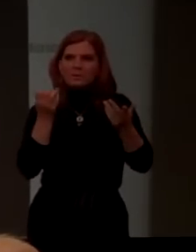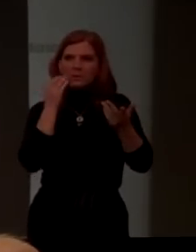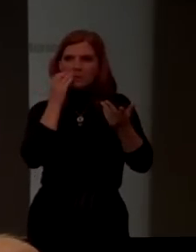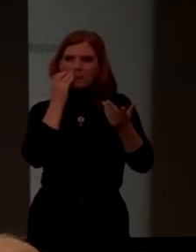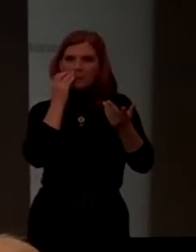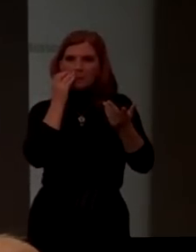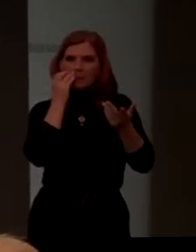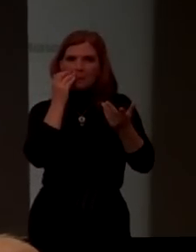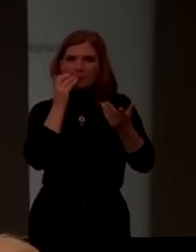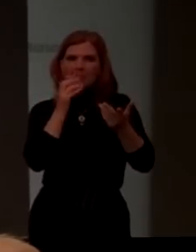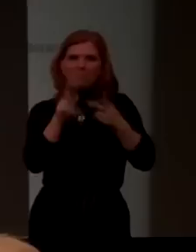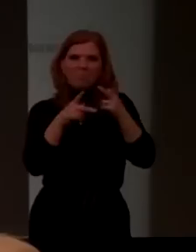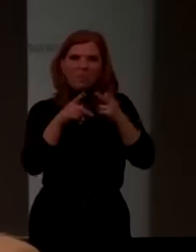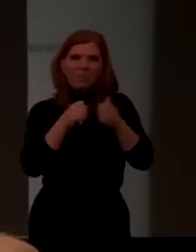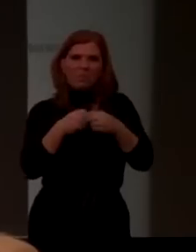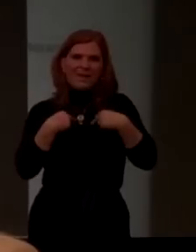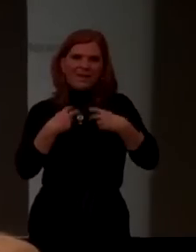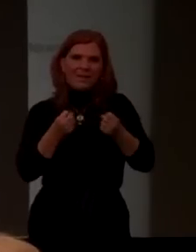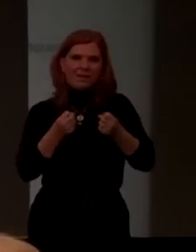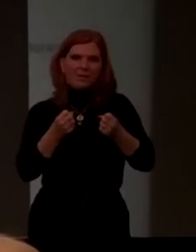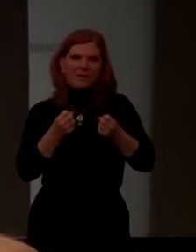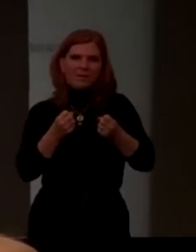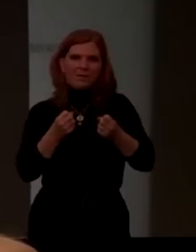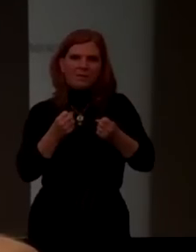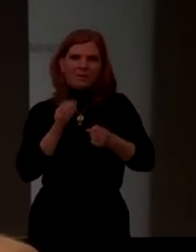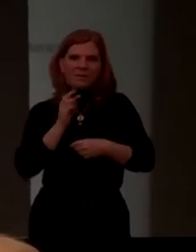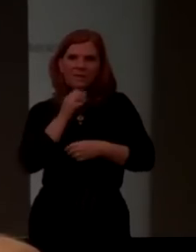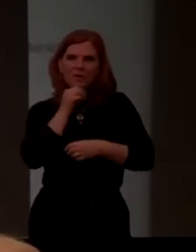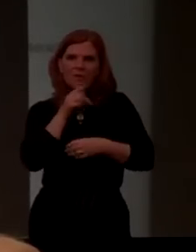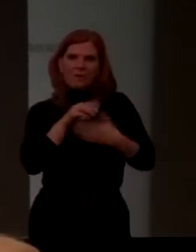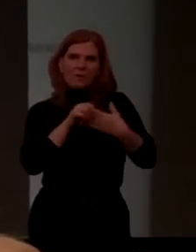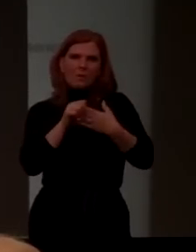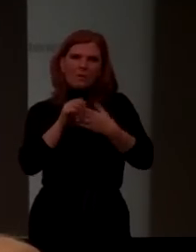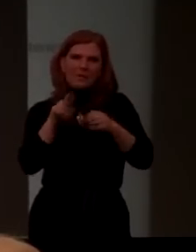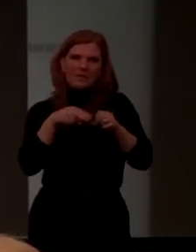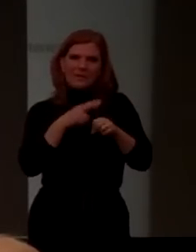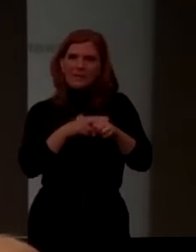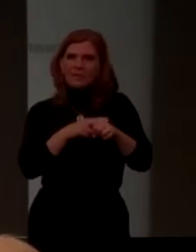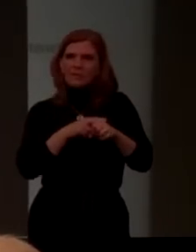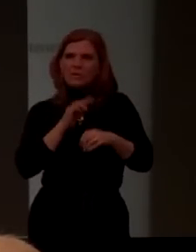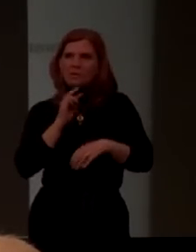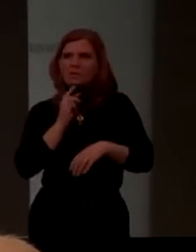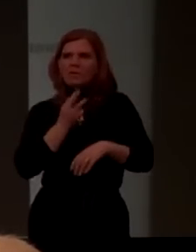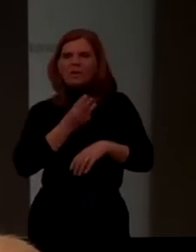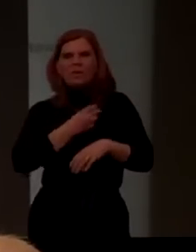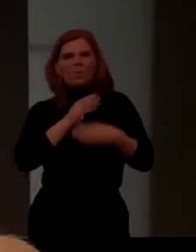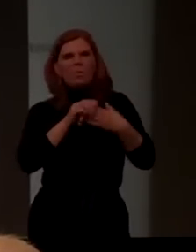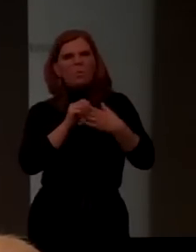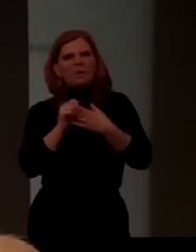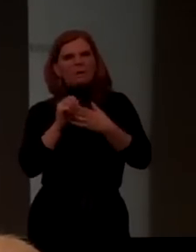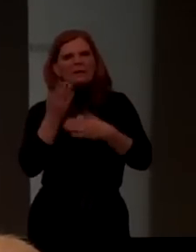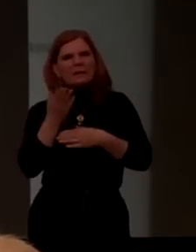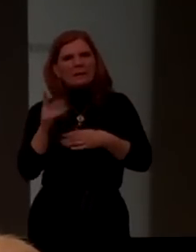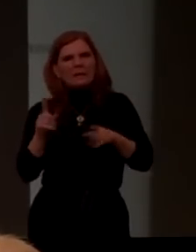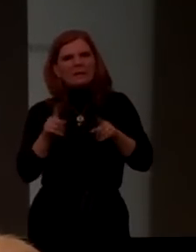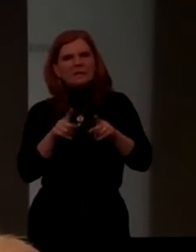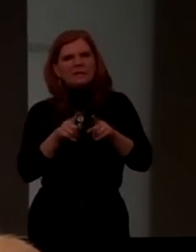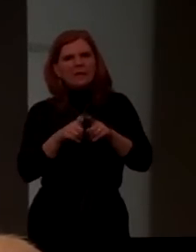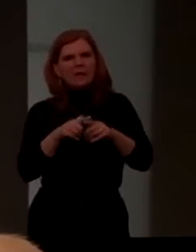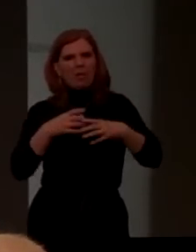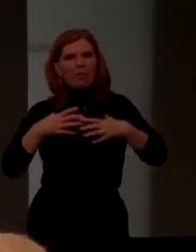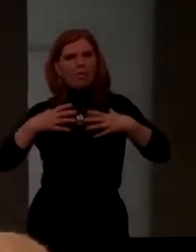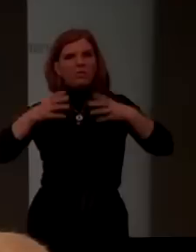public health. You know, they say we don't lead the nation. That's not true. My golly, we lead in things like